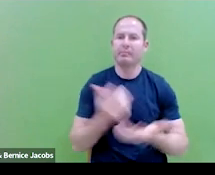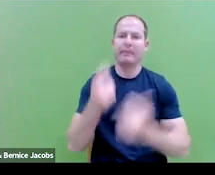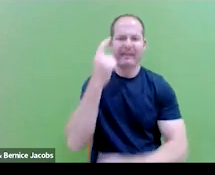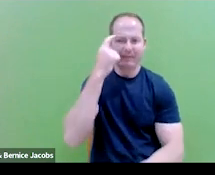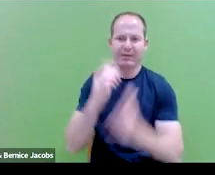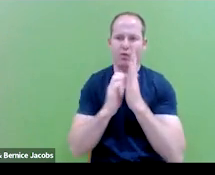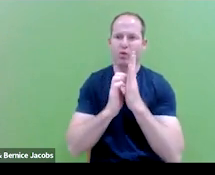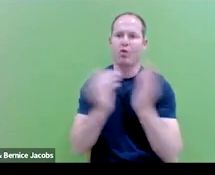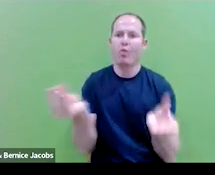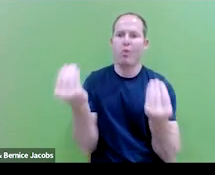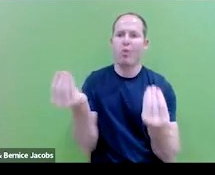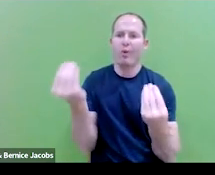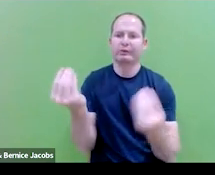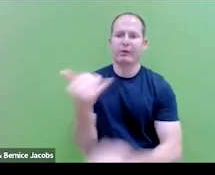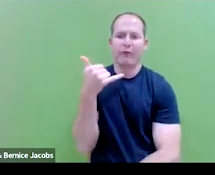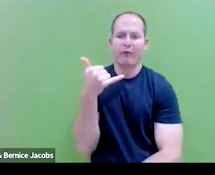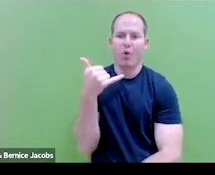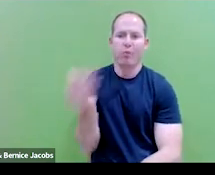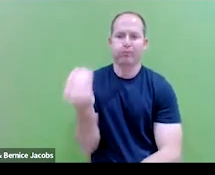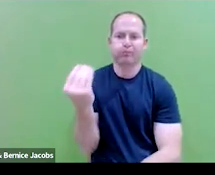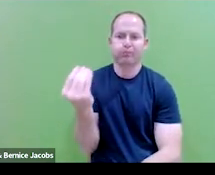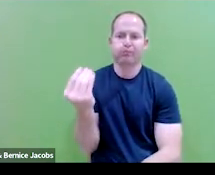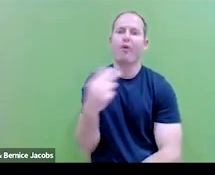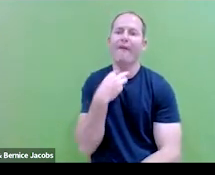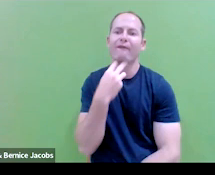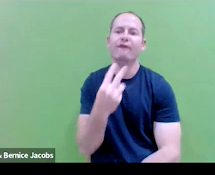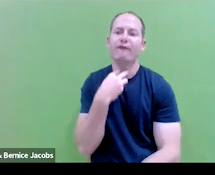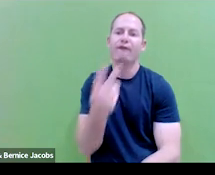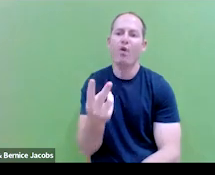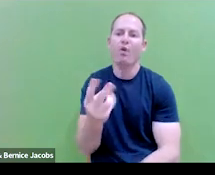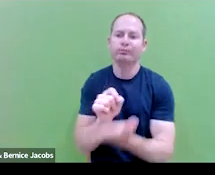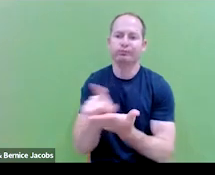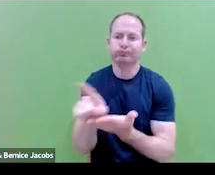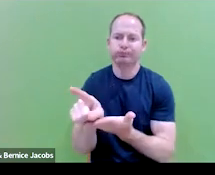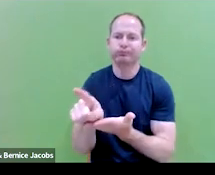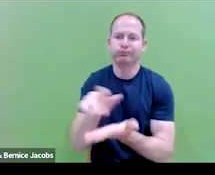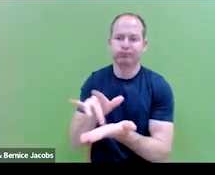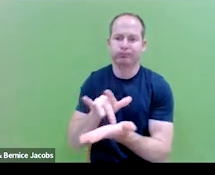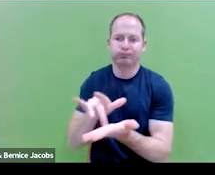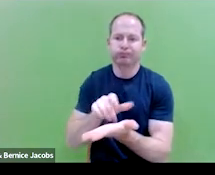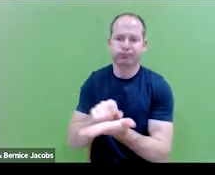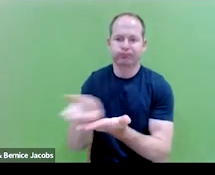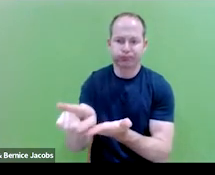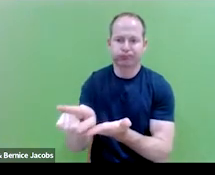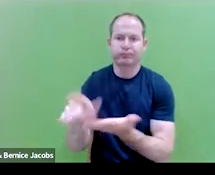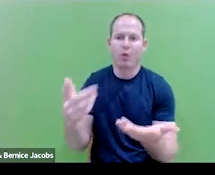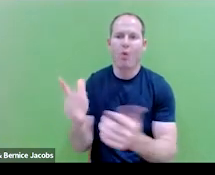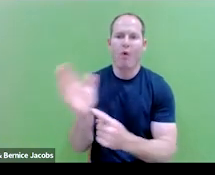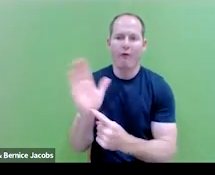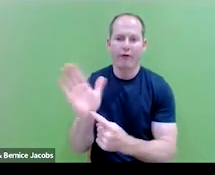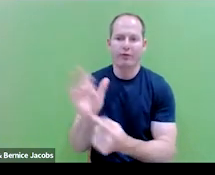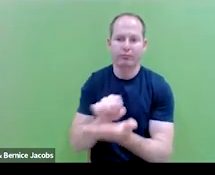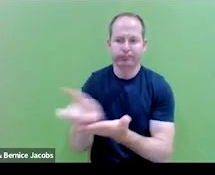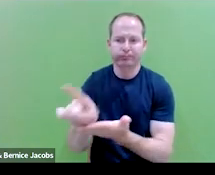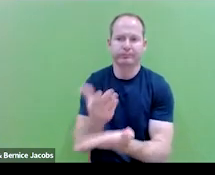WhatsApp. We have voice notes, we have voice to text, we have text to voice, and these are all